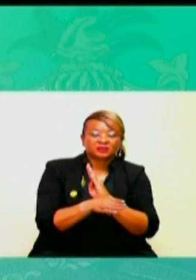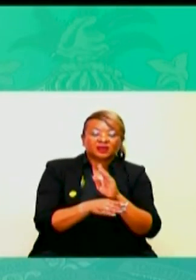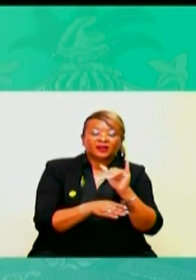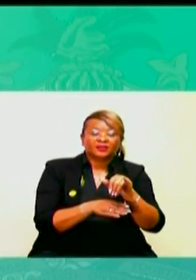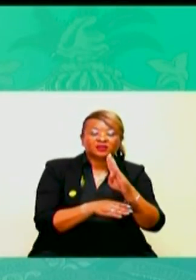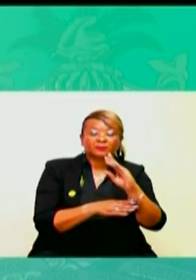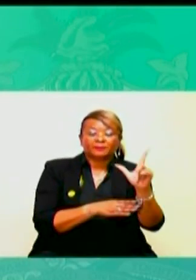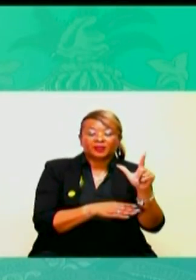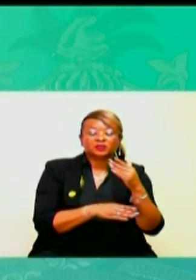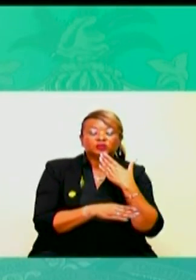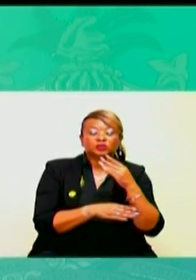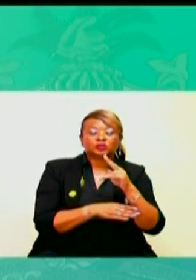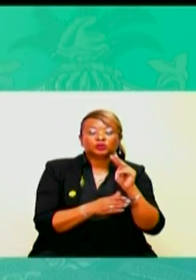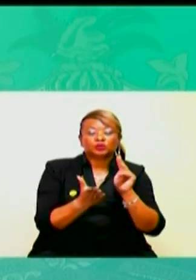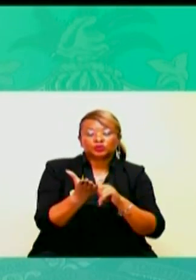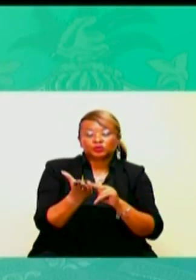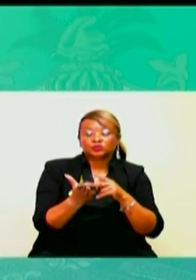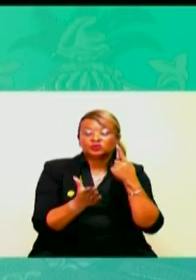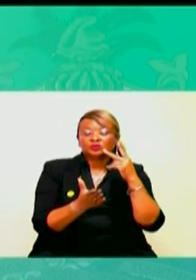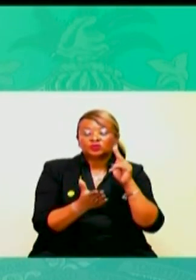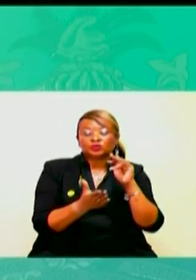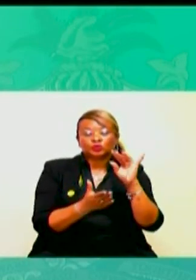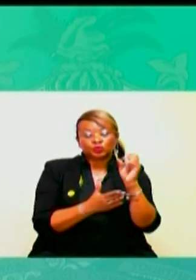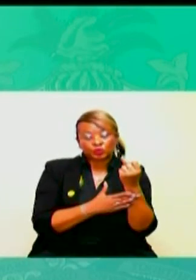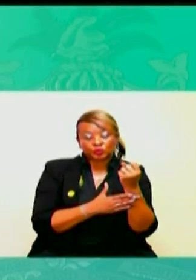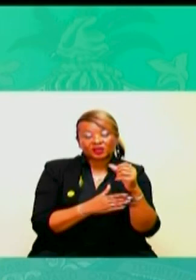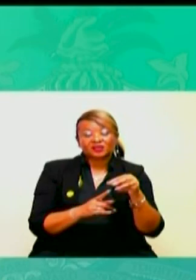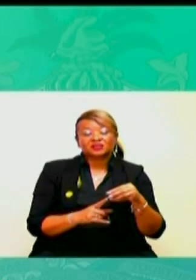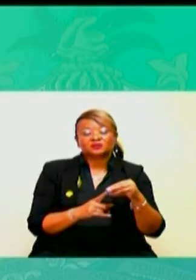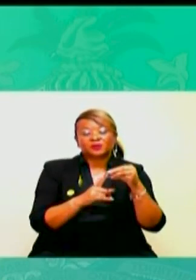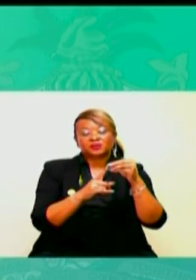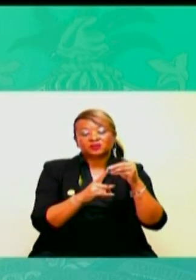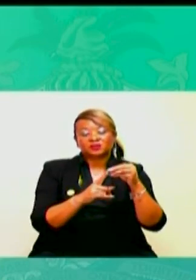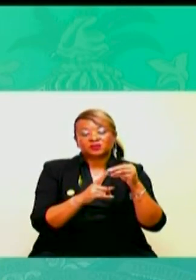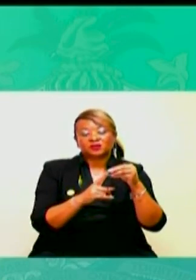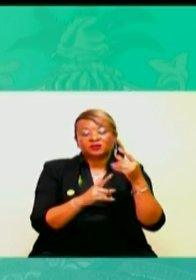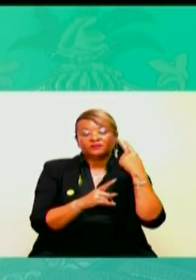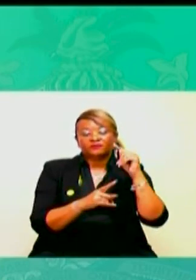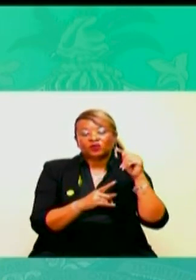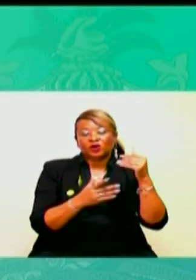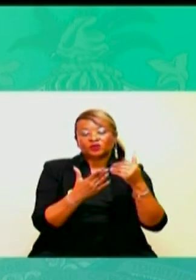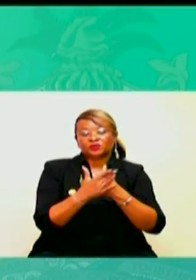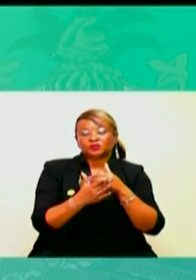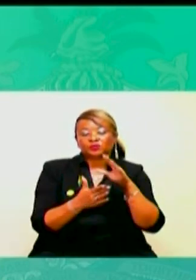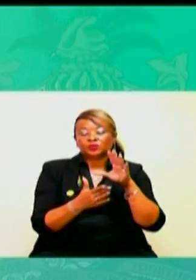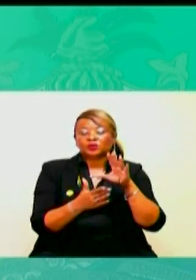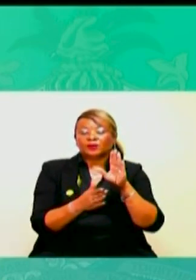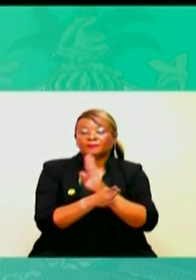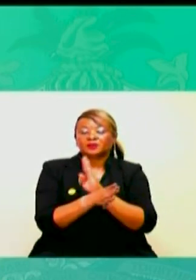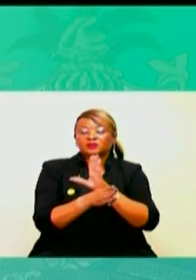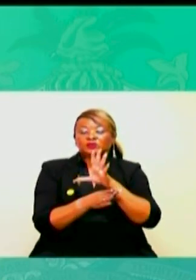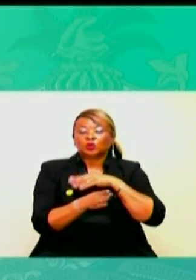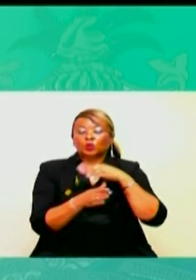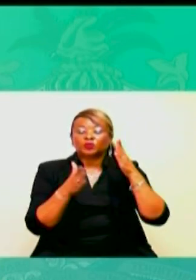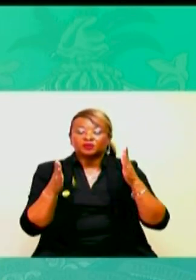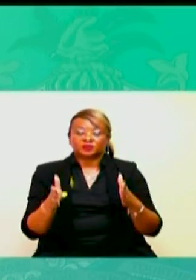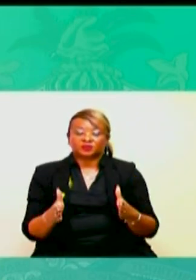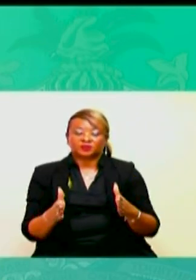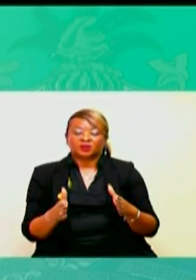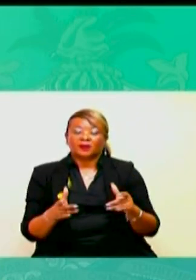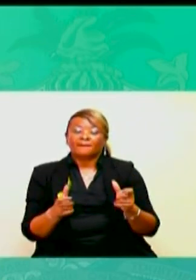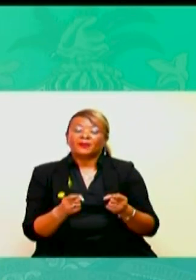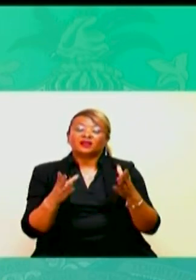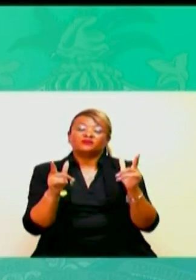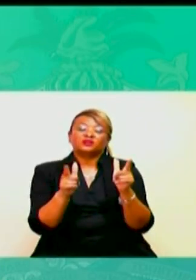This bill is good news for the Bahamians and especially up-and-coming entrepreneurs and small business owners. Many of the small